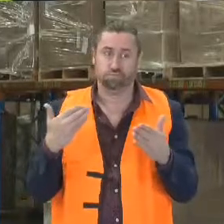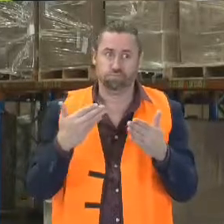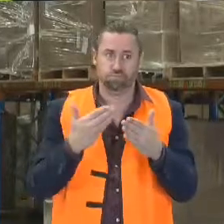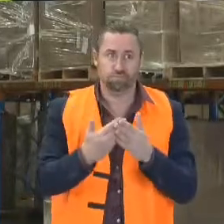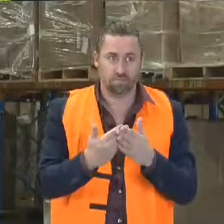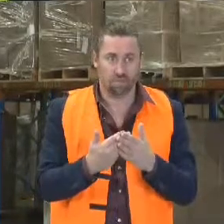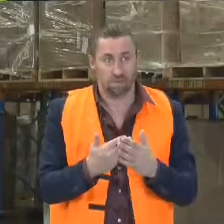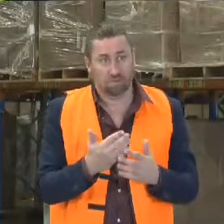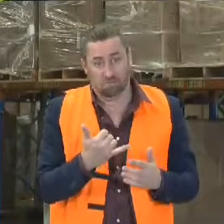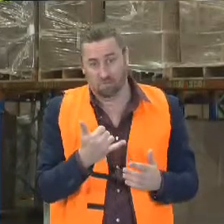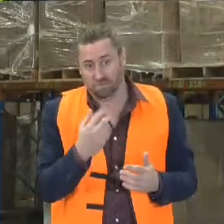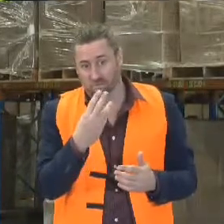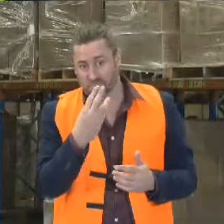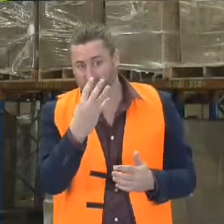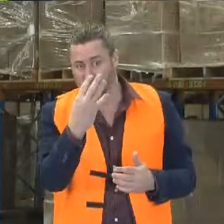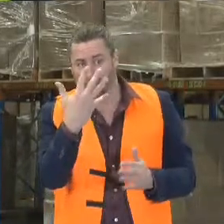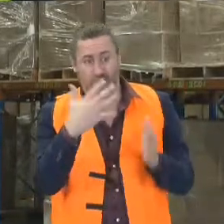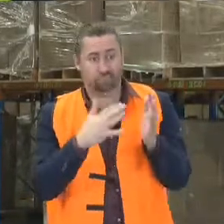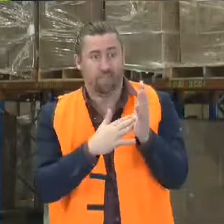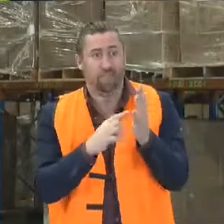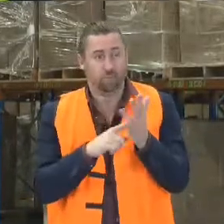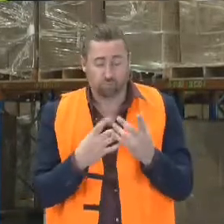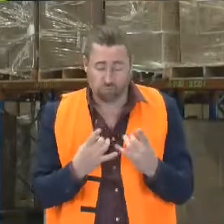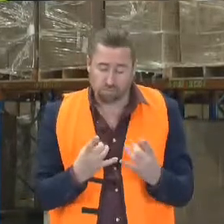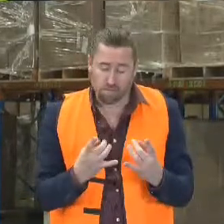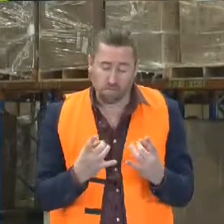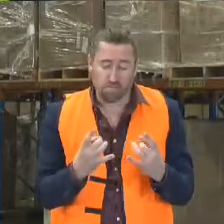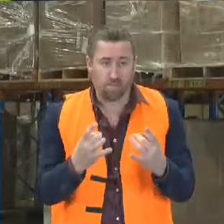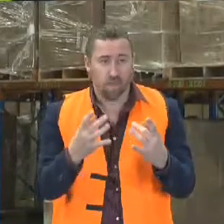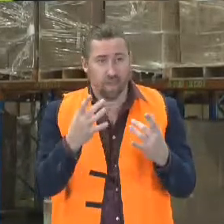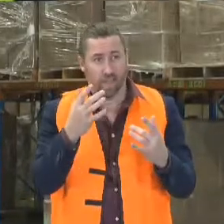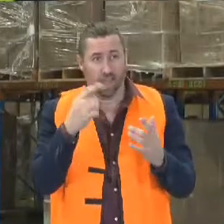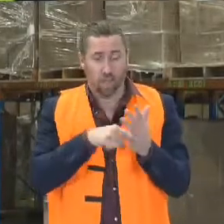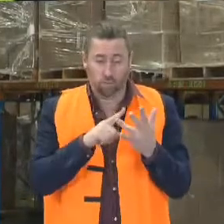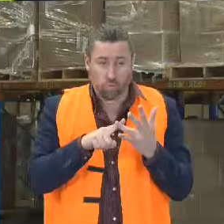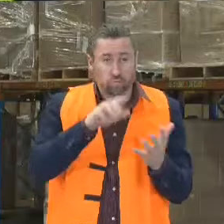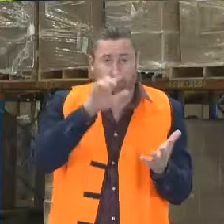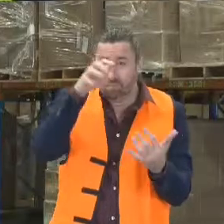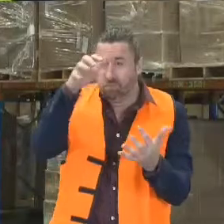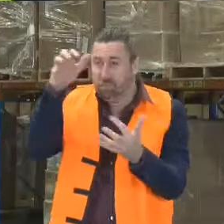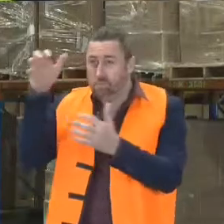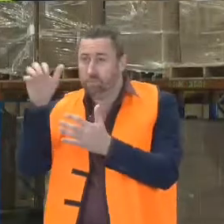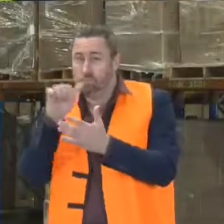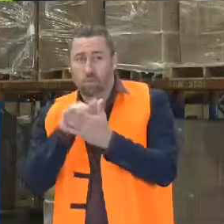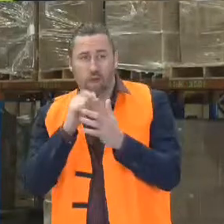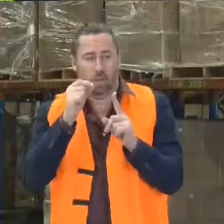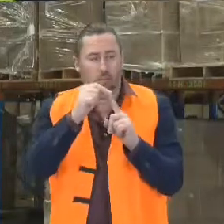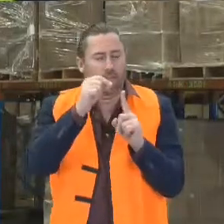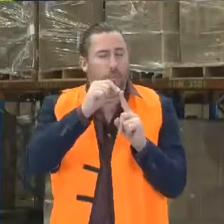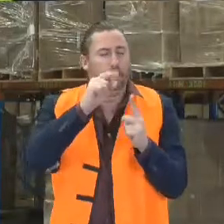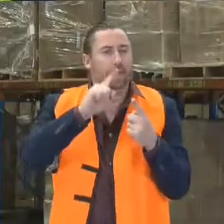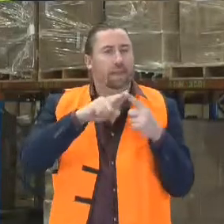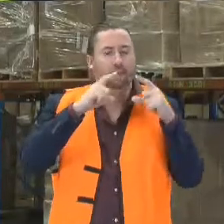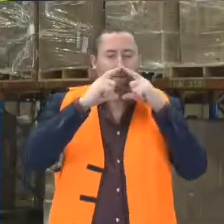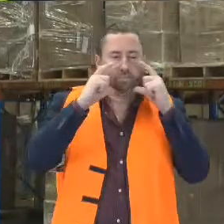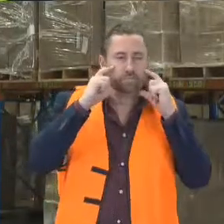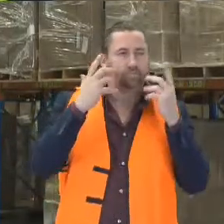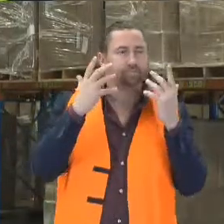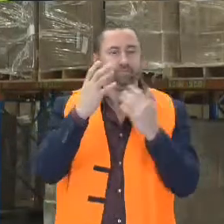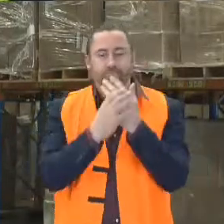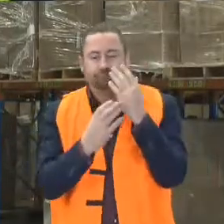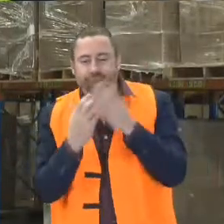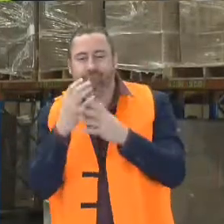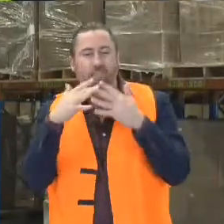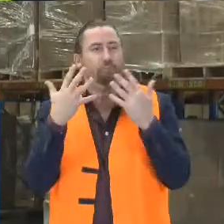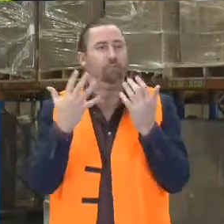last many months since this pandemic was announced to source the PPE needed to keep